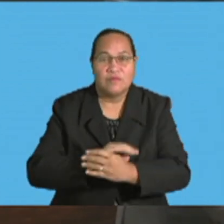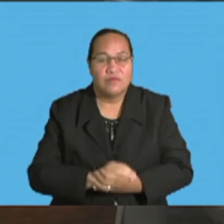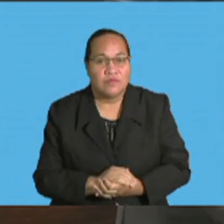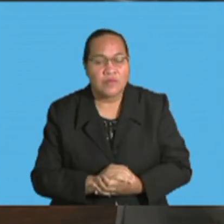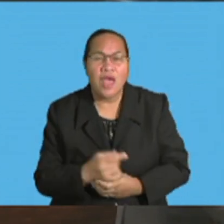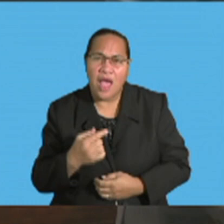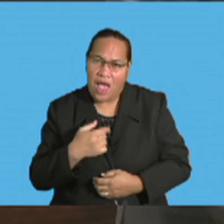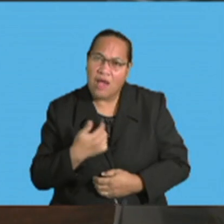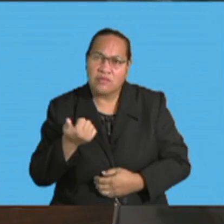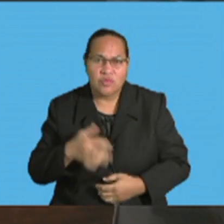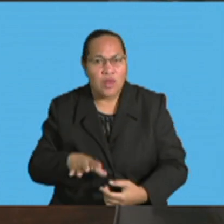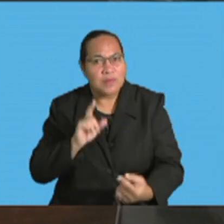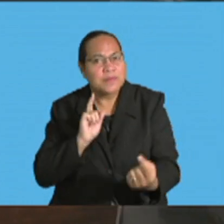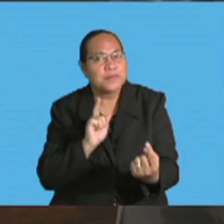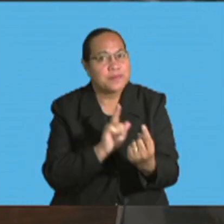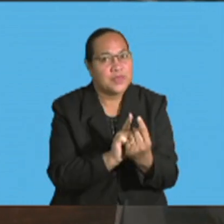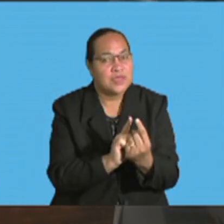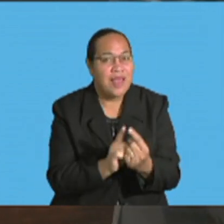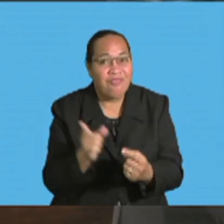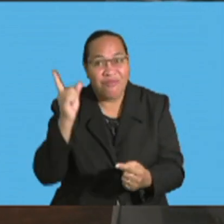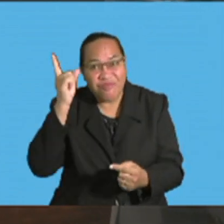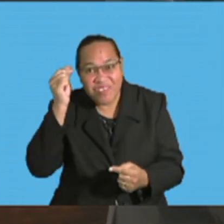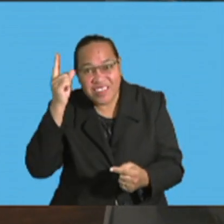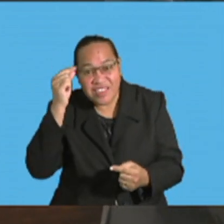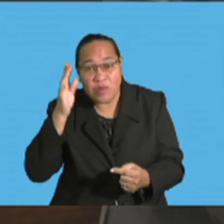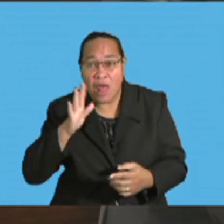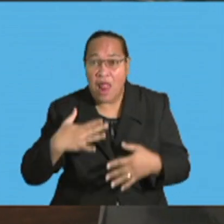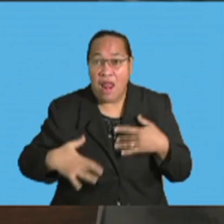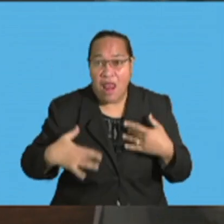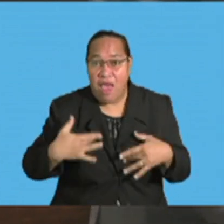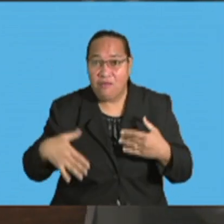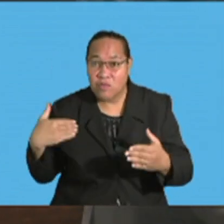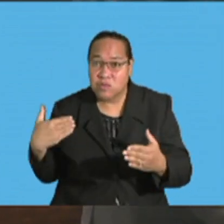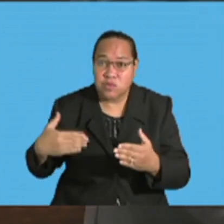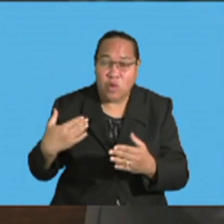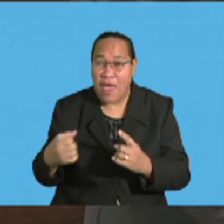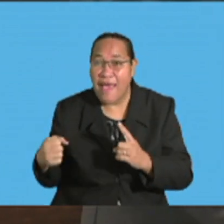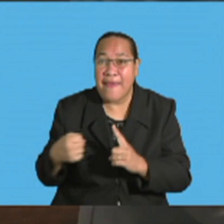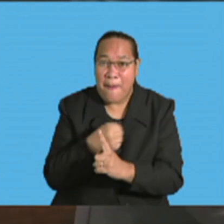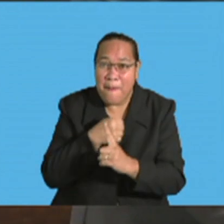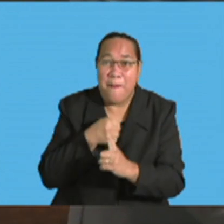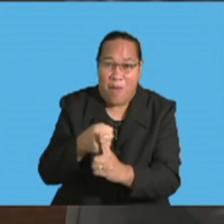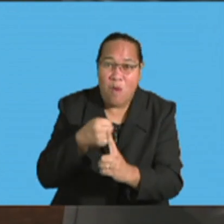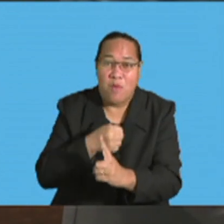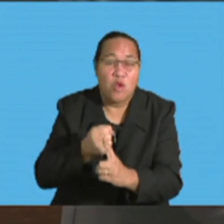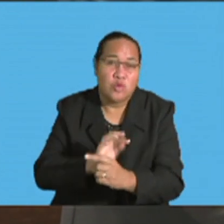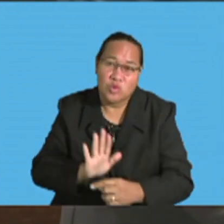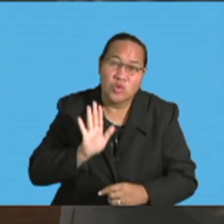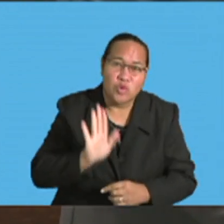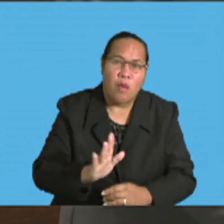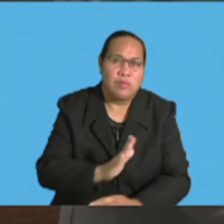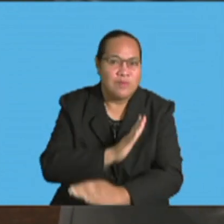I've met with Fijians who have spent nearly their entire lives helping lead the campaign to end domestic